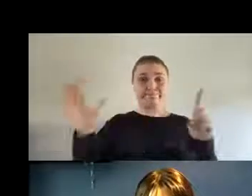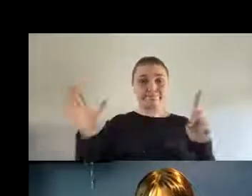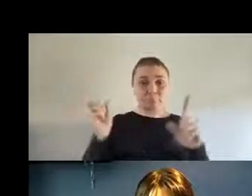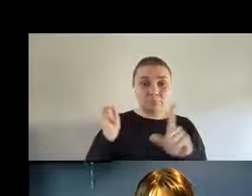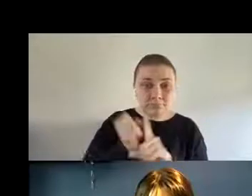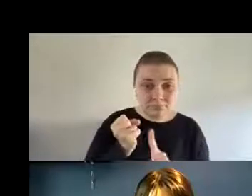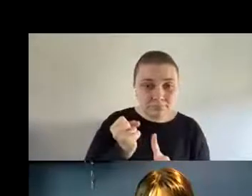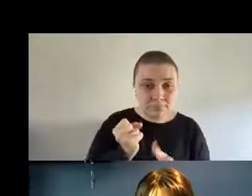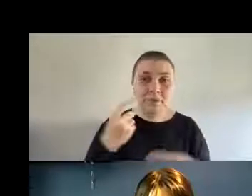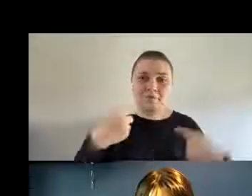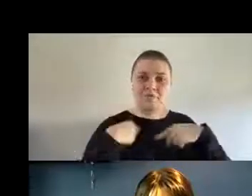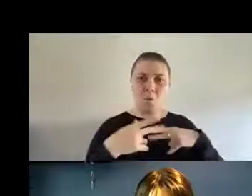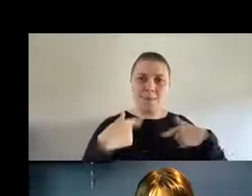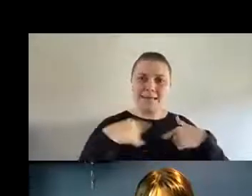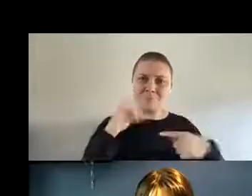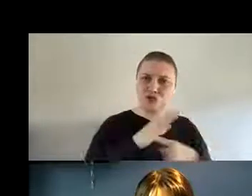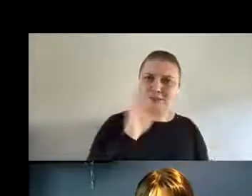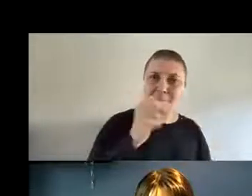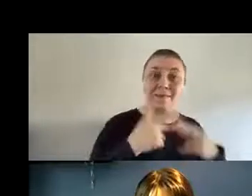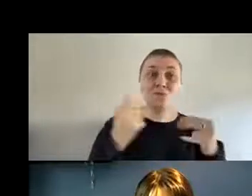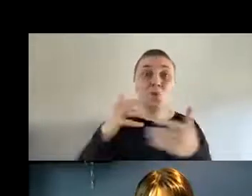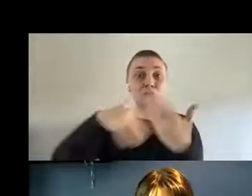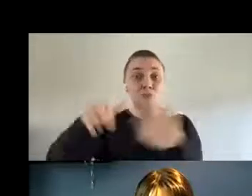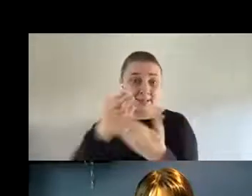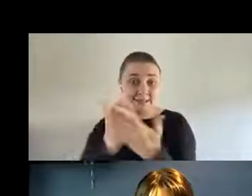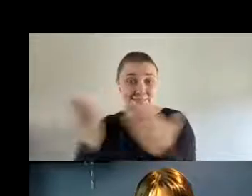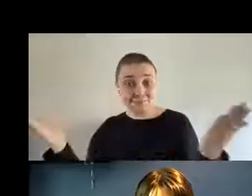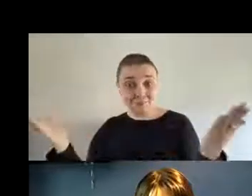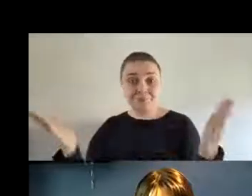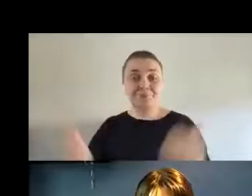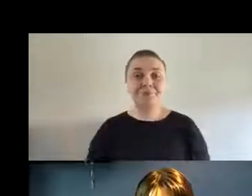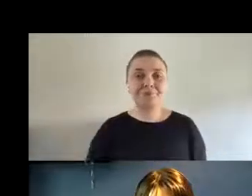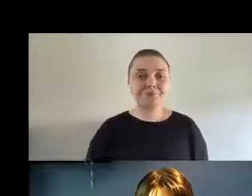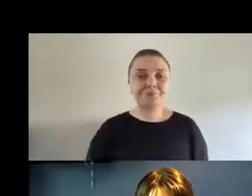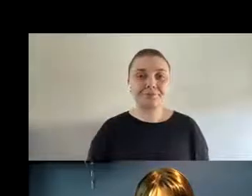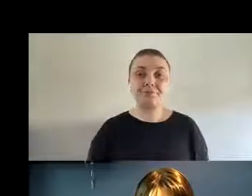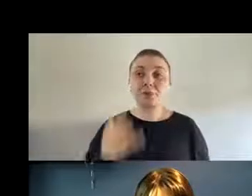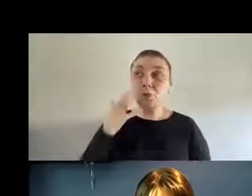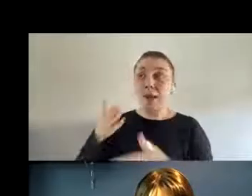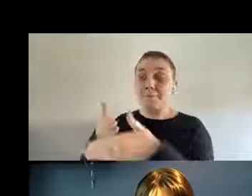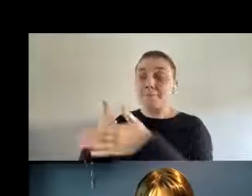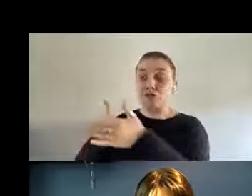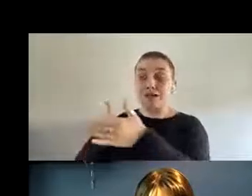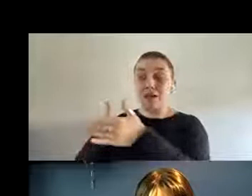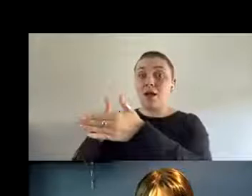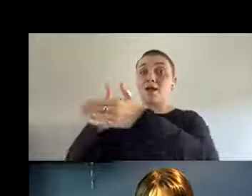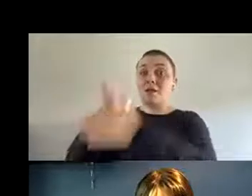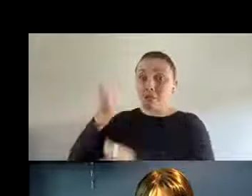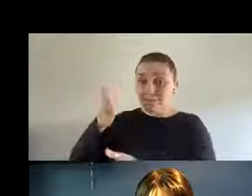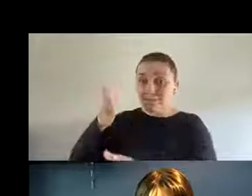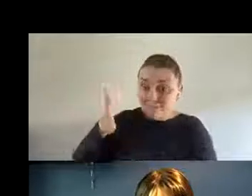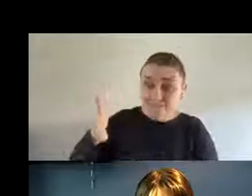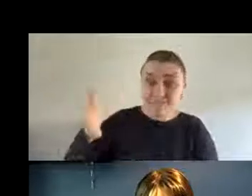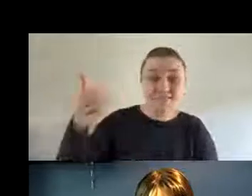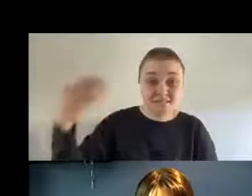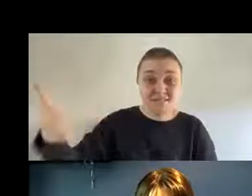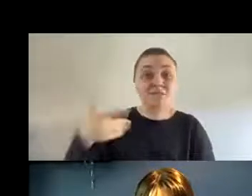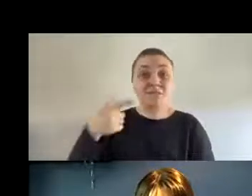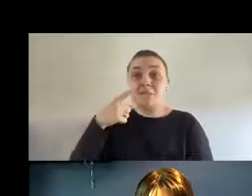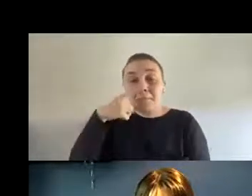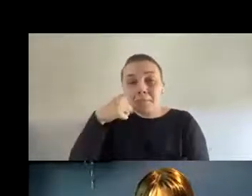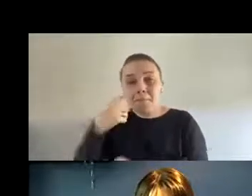was important, but for society. That when barriers are removed, people are given